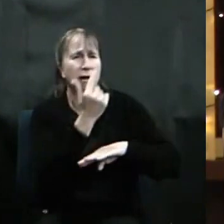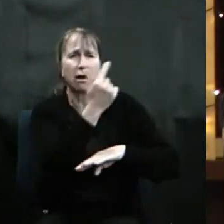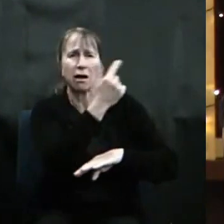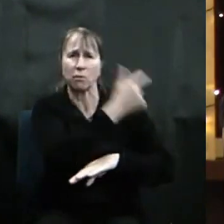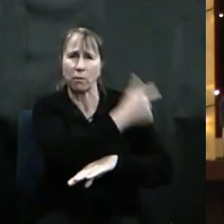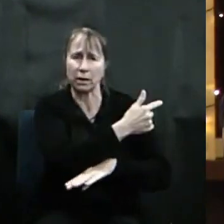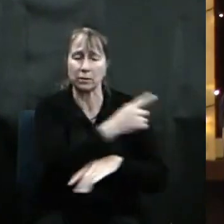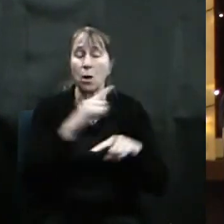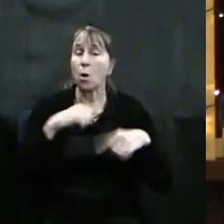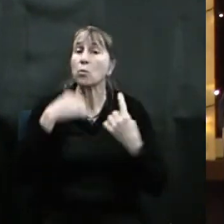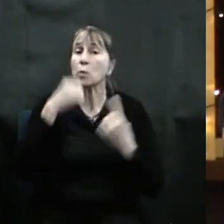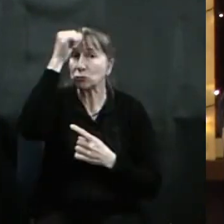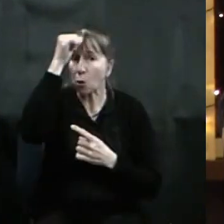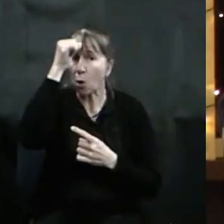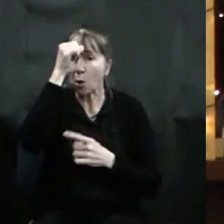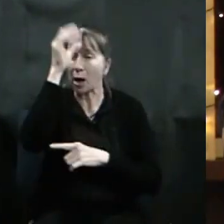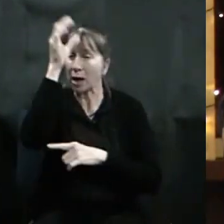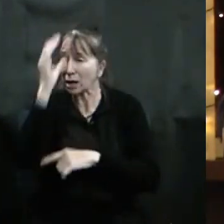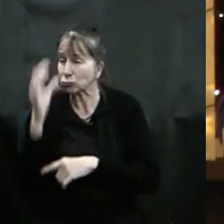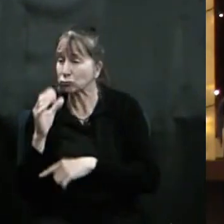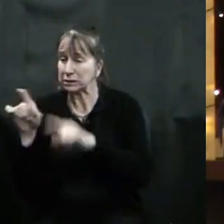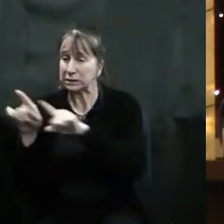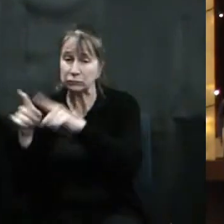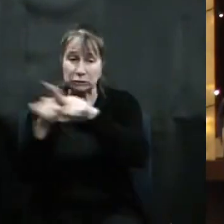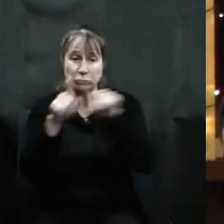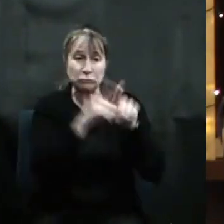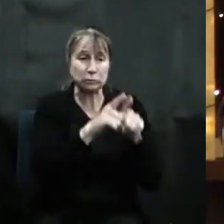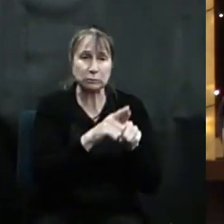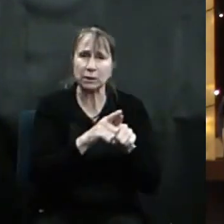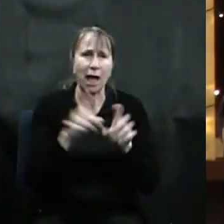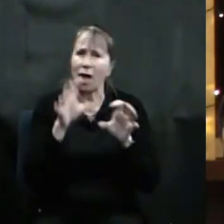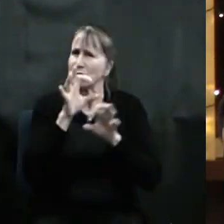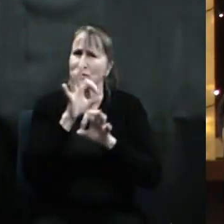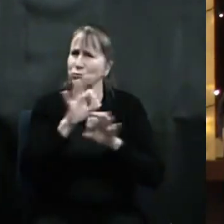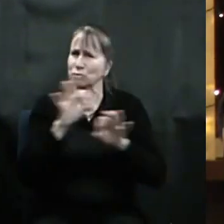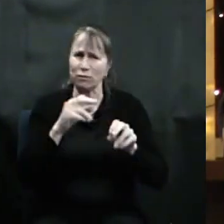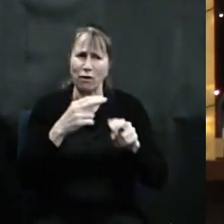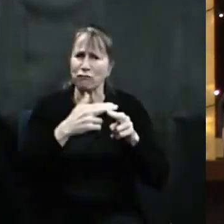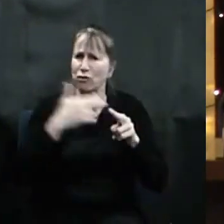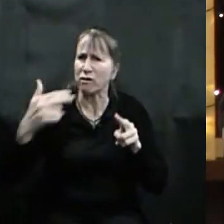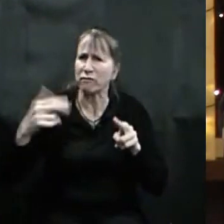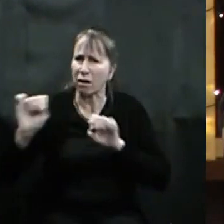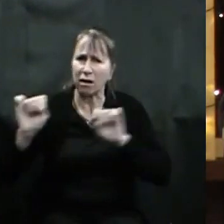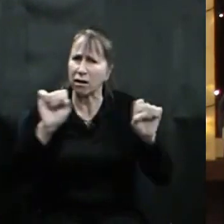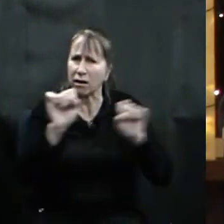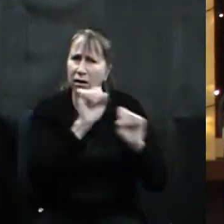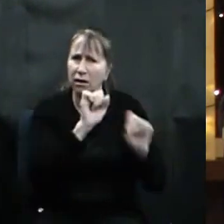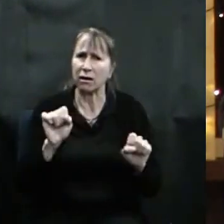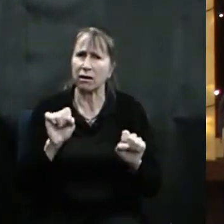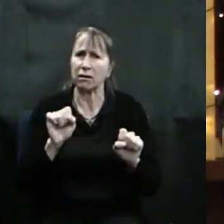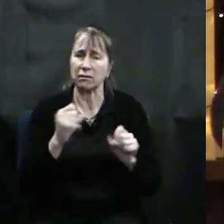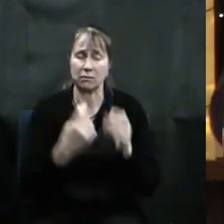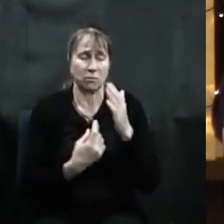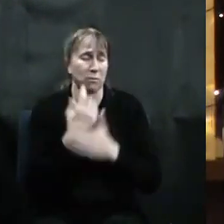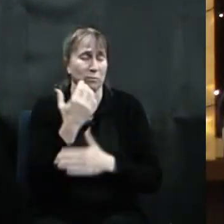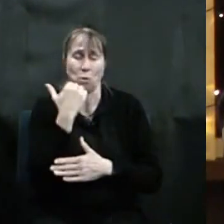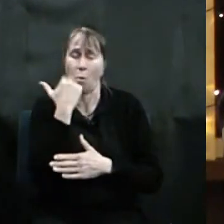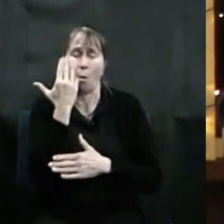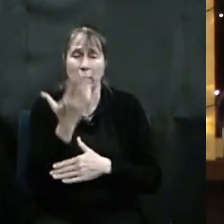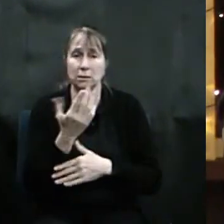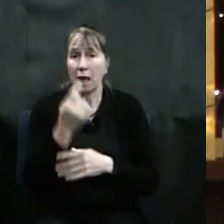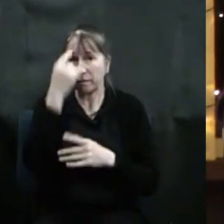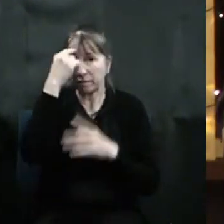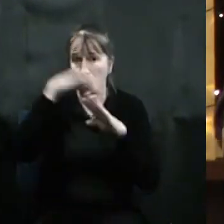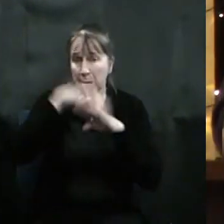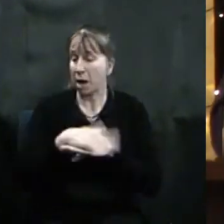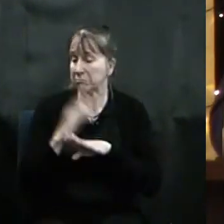rise and fall of nations. Powerful nations don't last forever. And it's the same in all generations. Even in our own